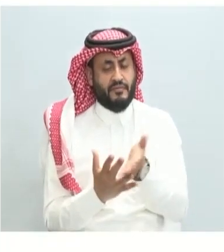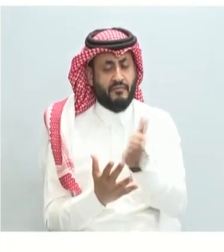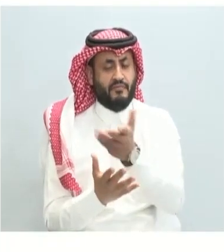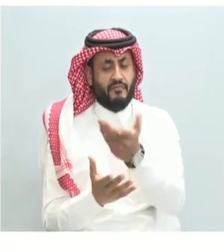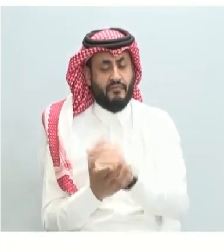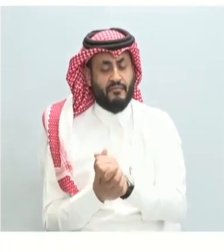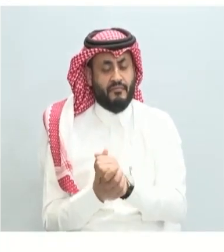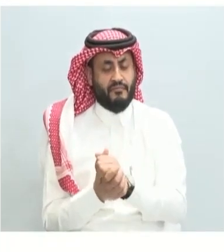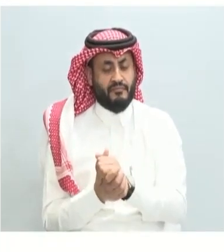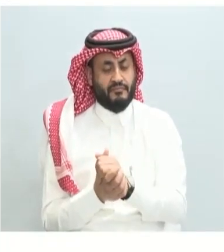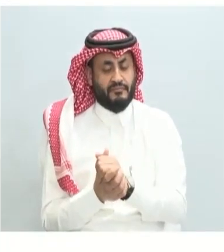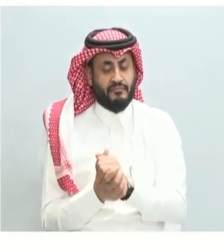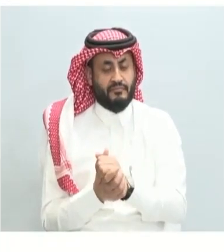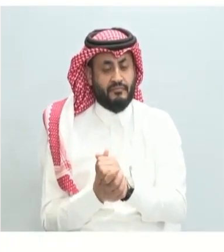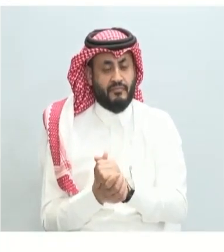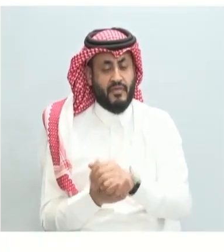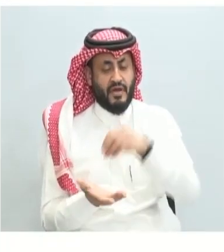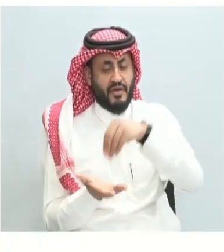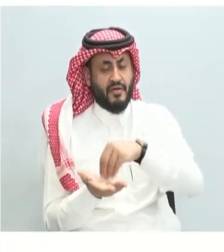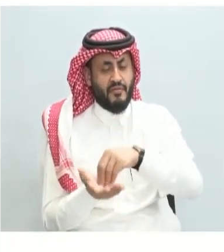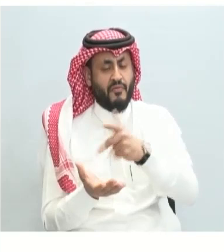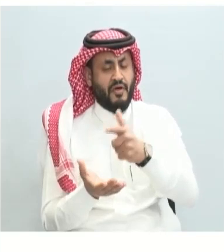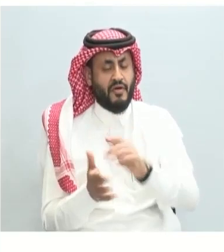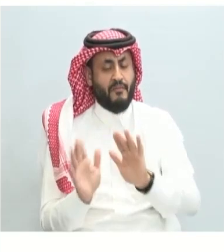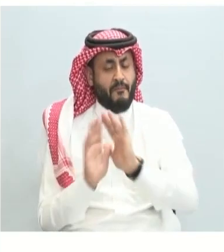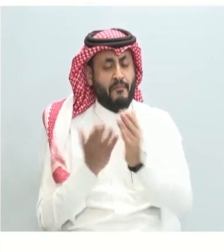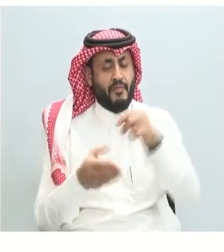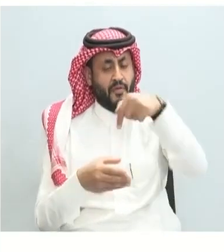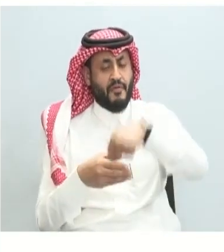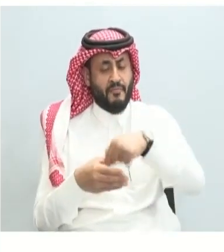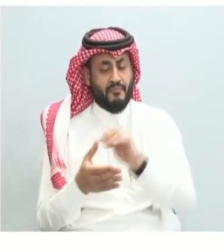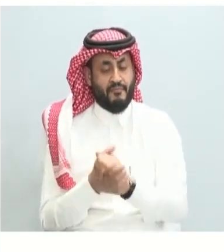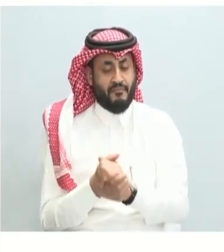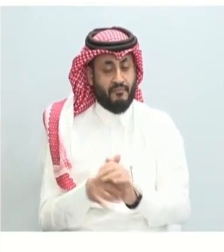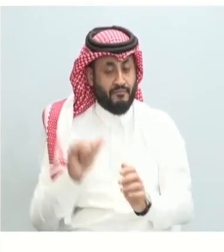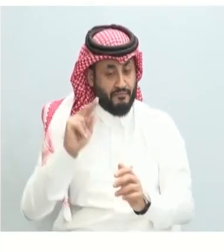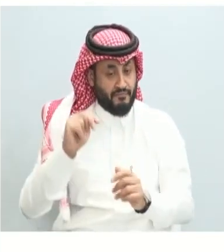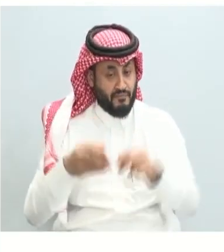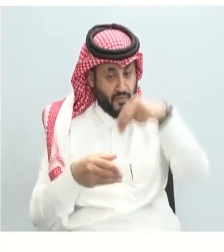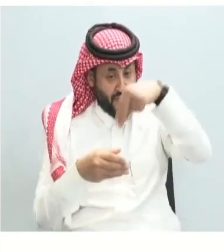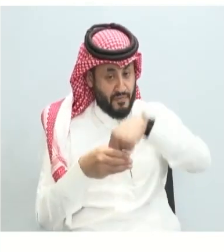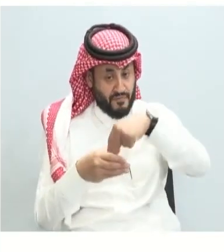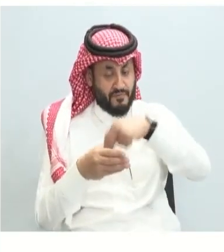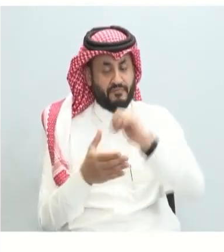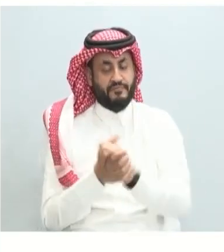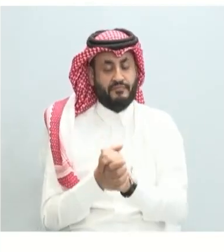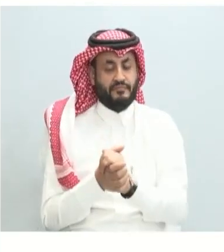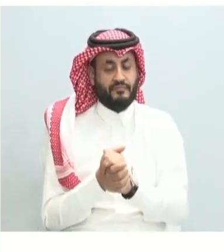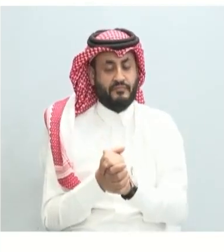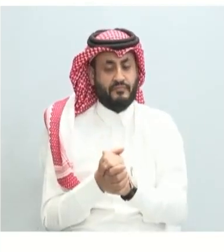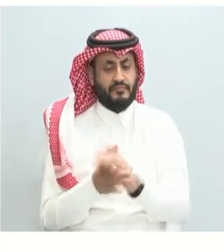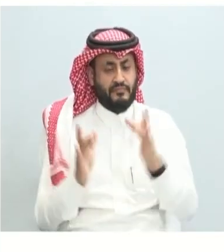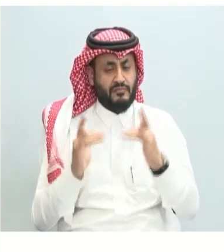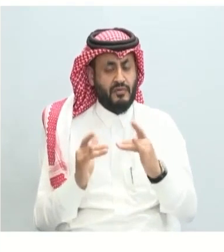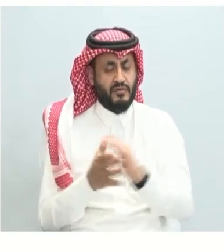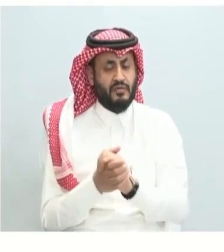says, we are in my room. We are in my room. They are sitting